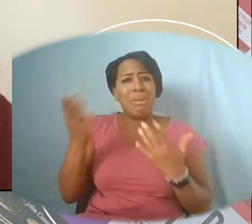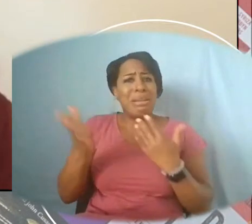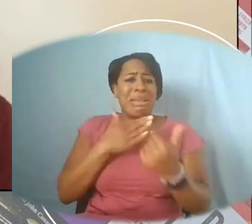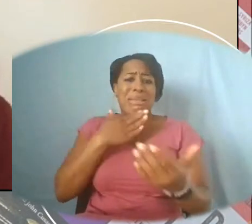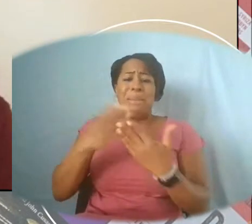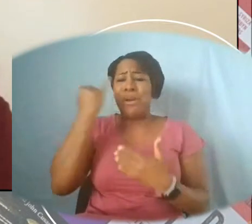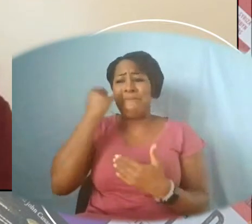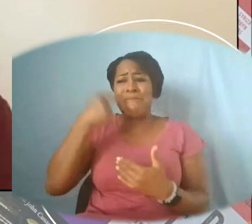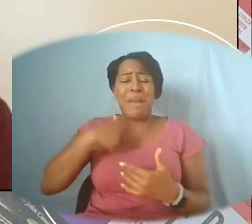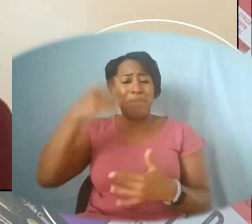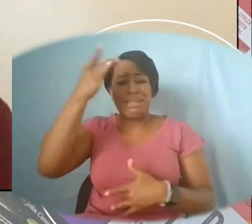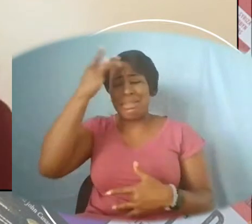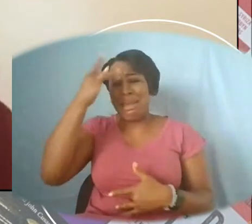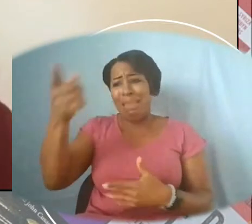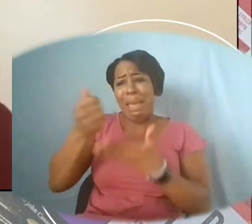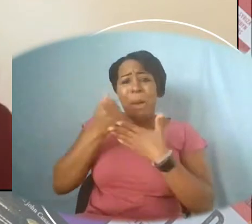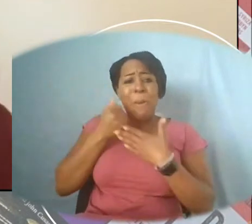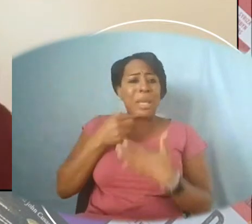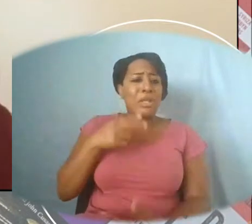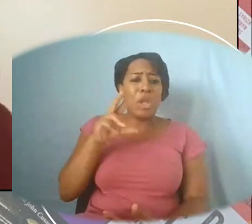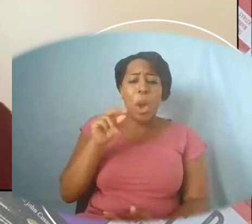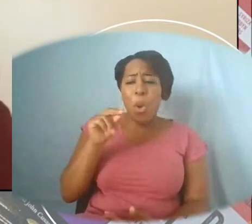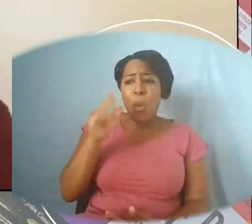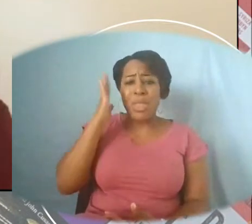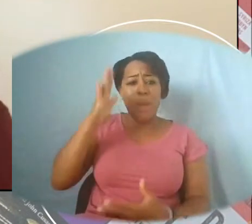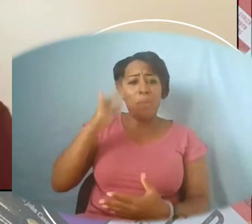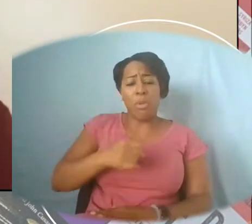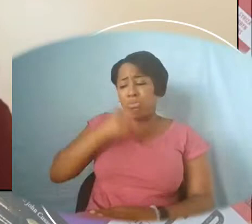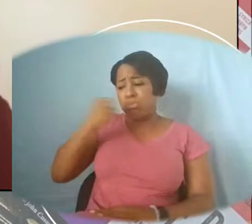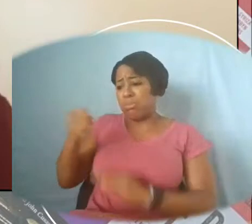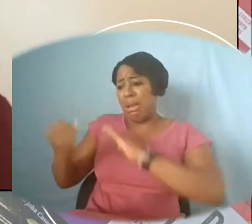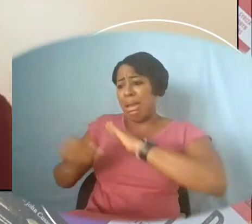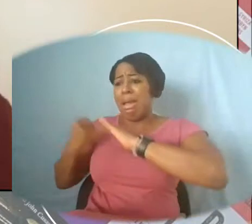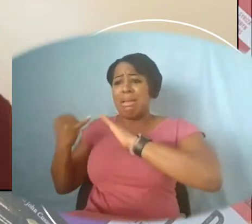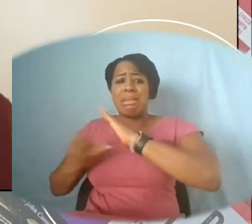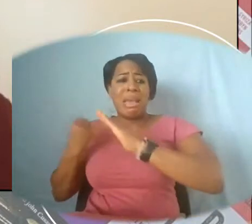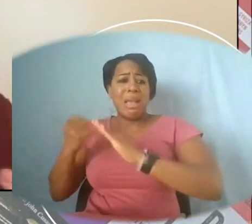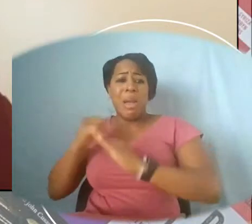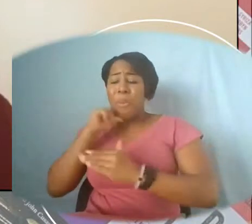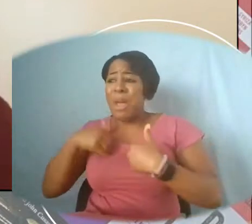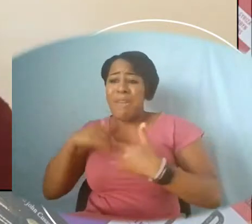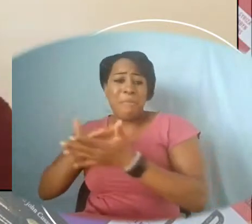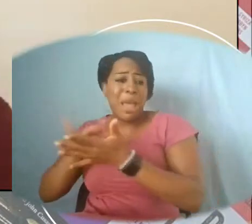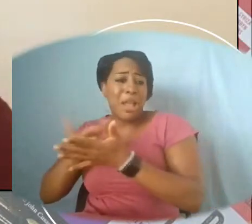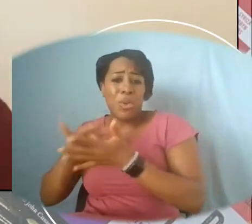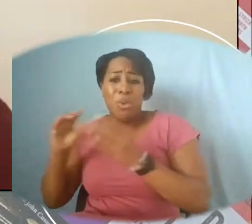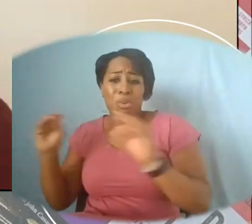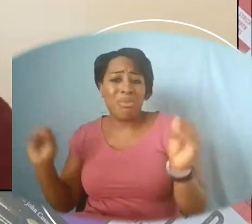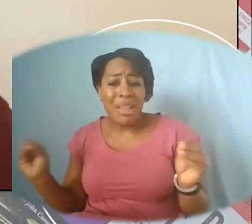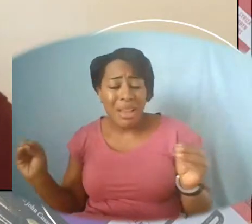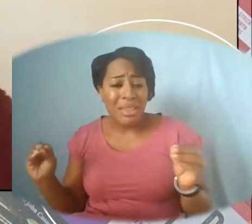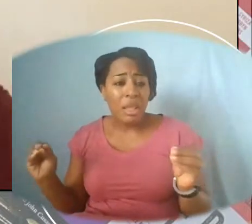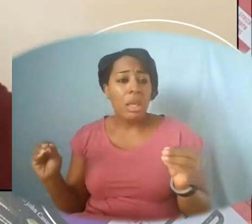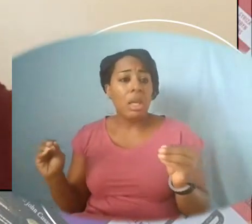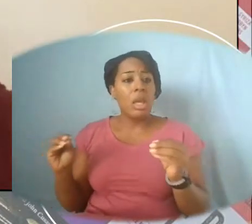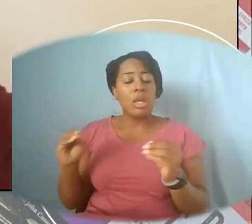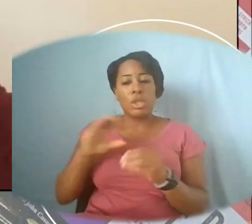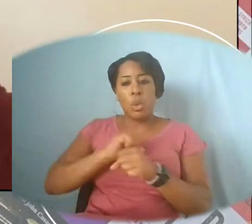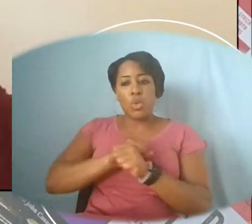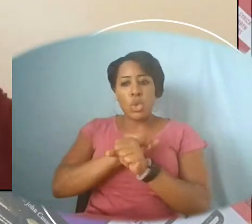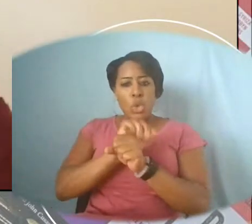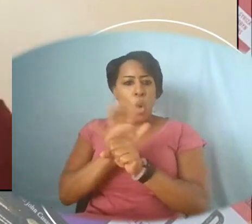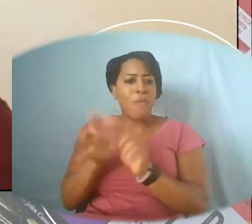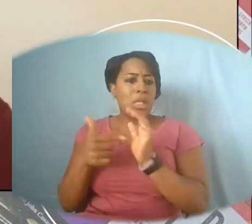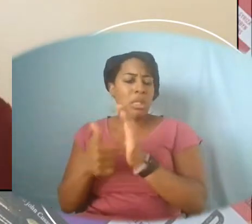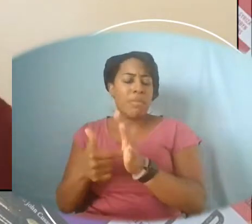going to be isolated and not even get medical attention. You're not even getting COVID symptoms are extreme, and they're